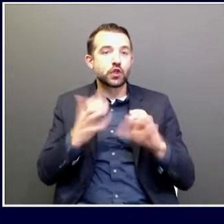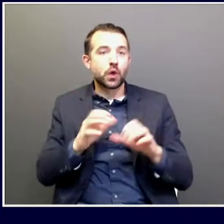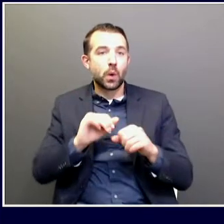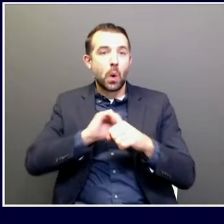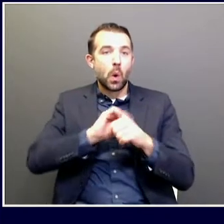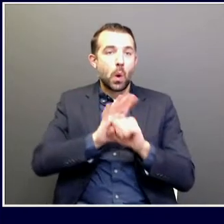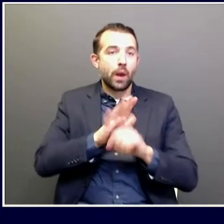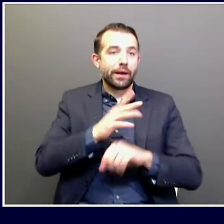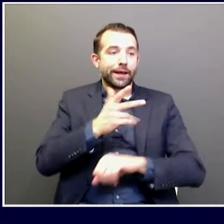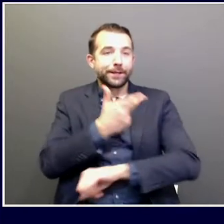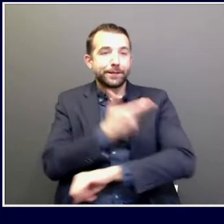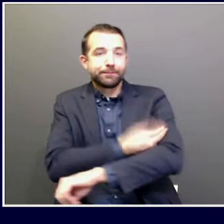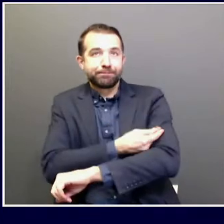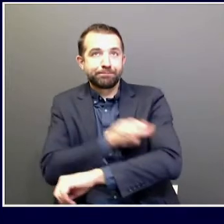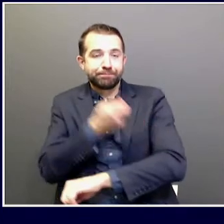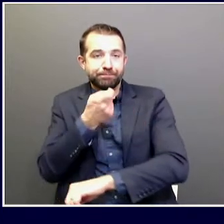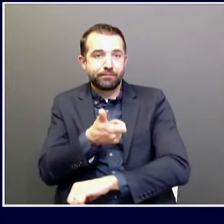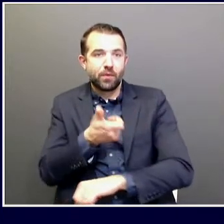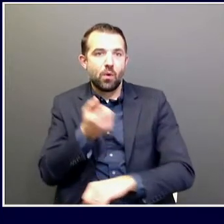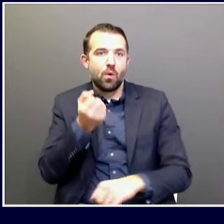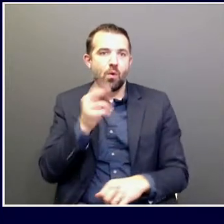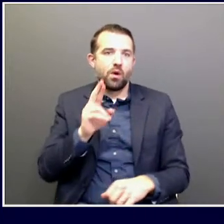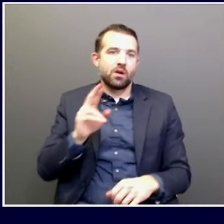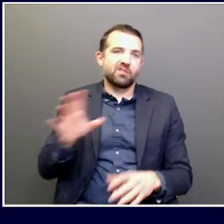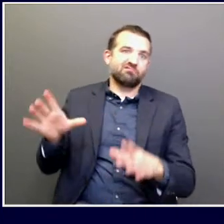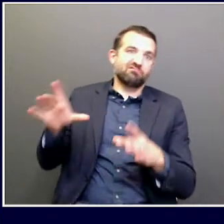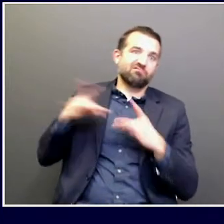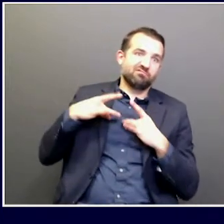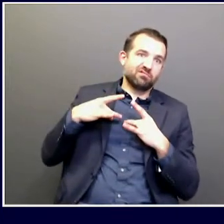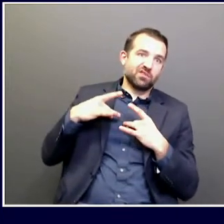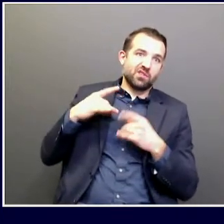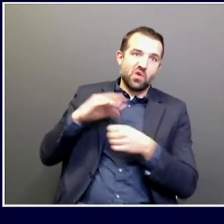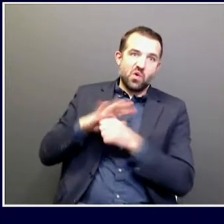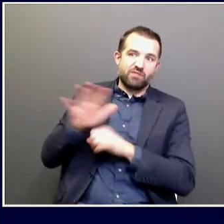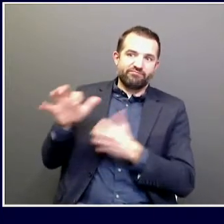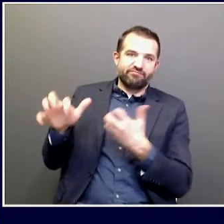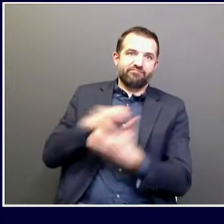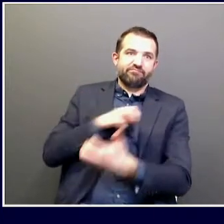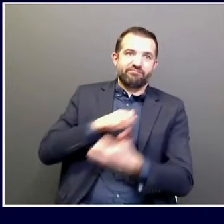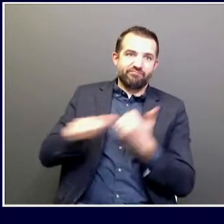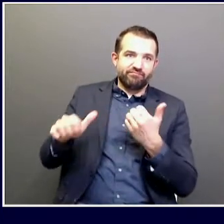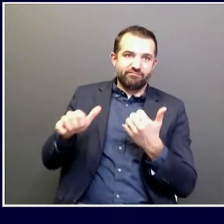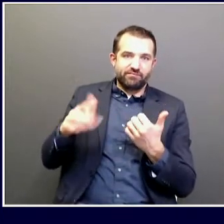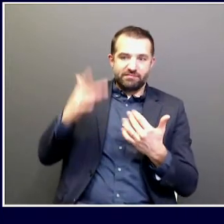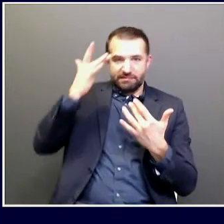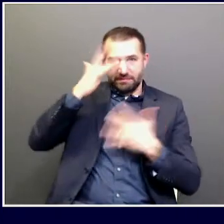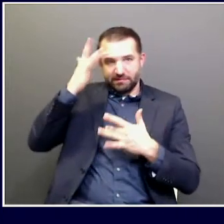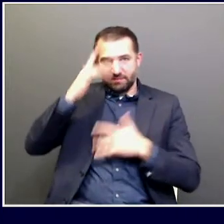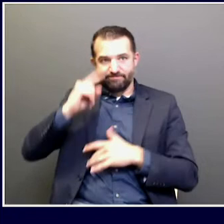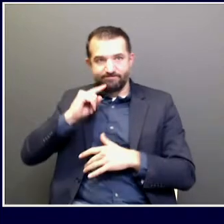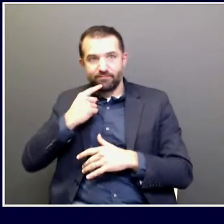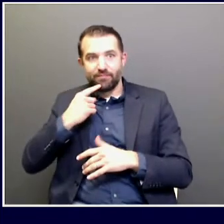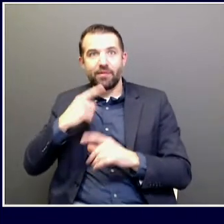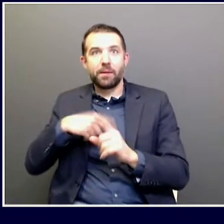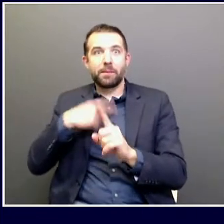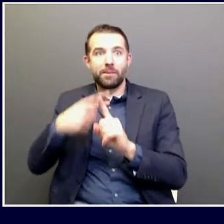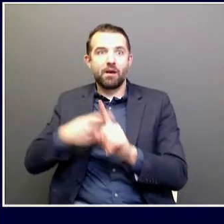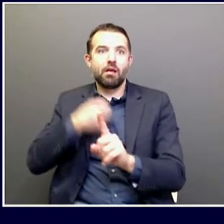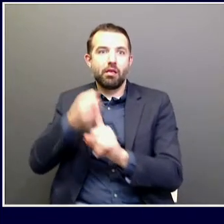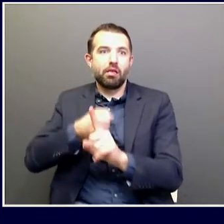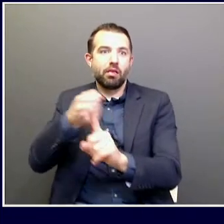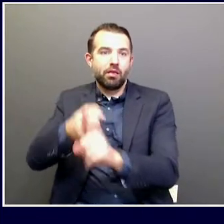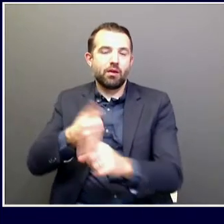the US CDC, as well as a number of academic researchers, have run those numbers and have found almost universally that your risk